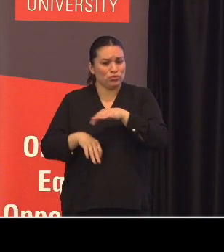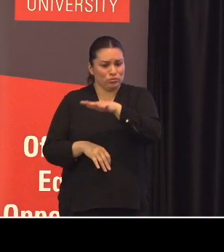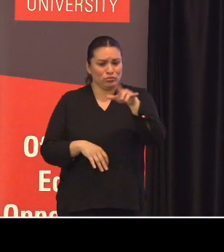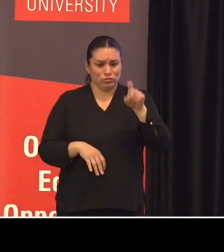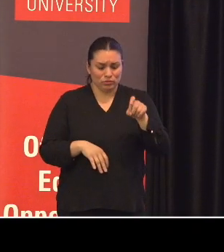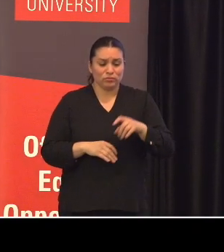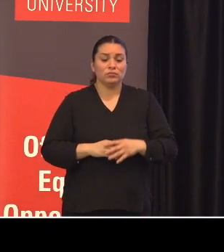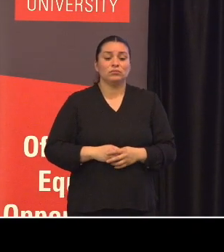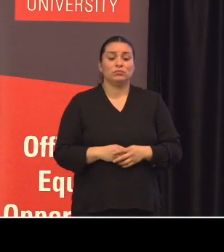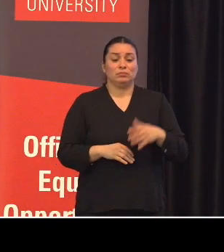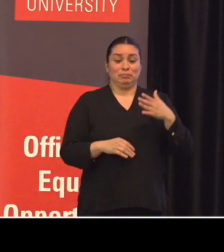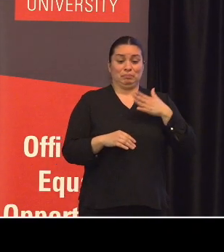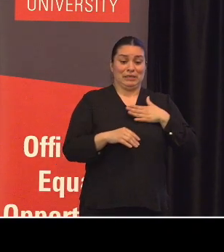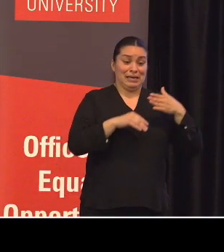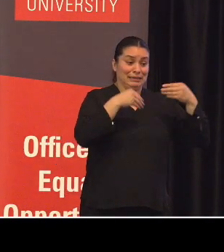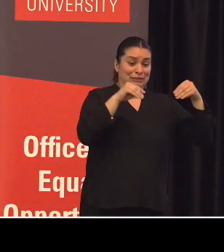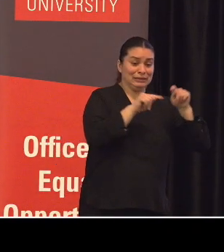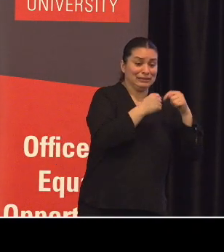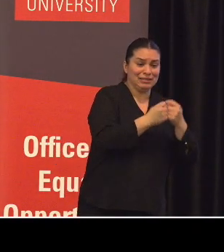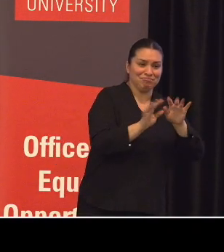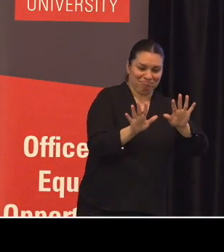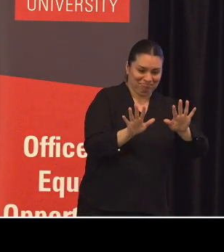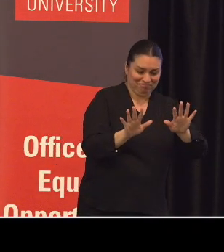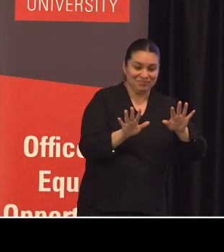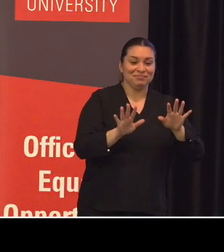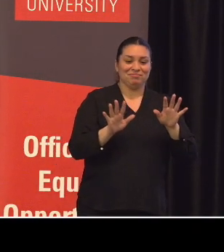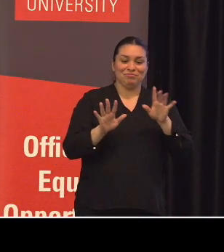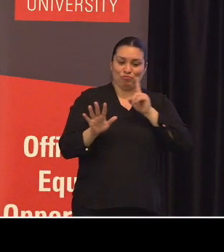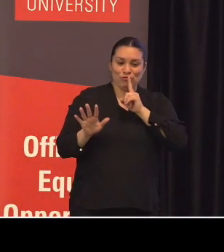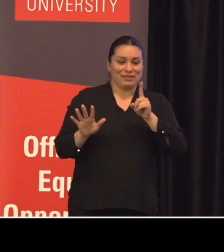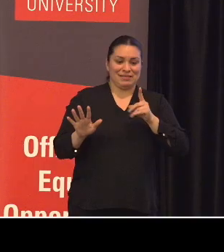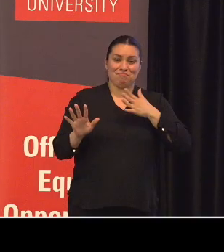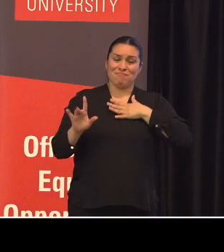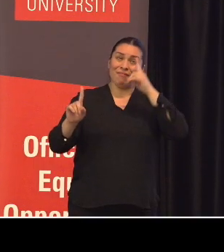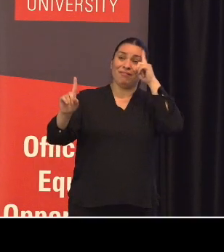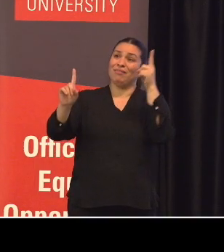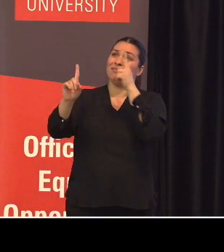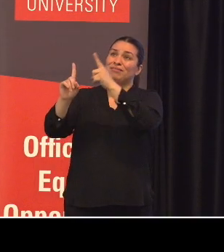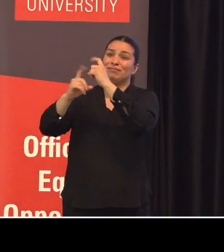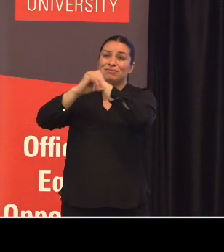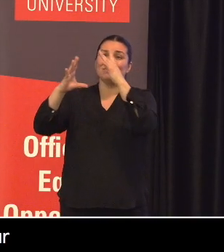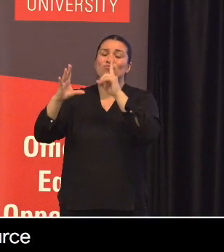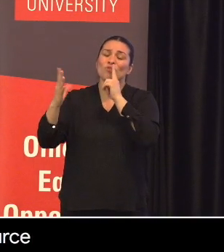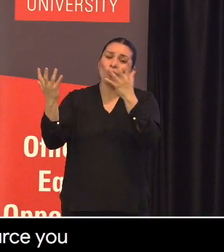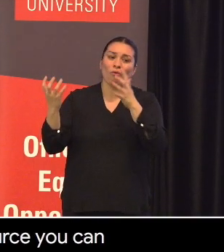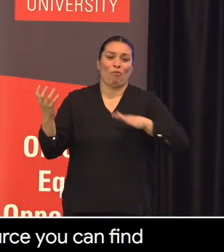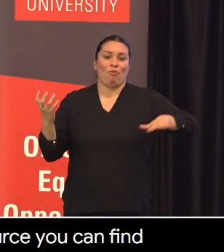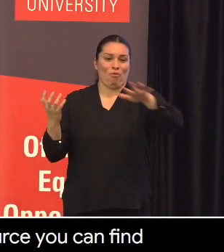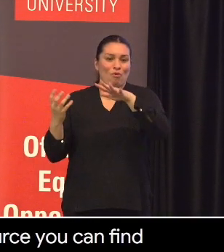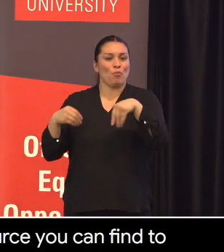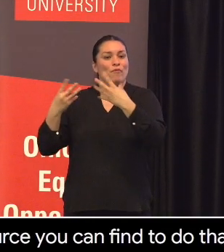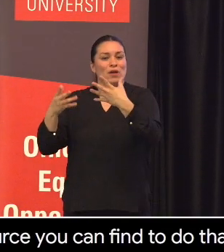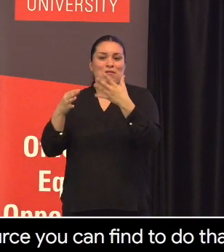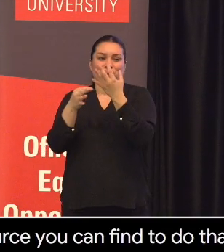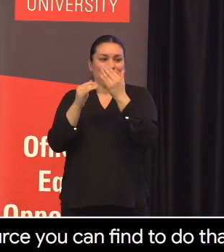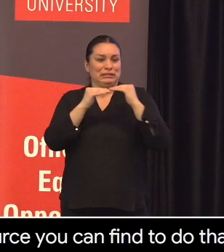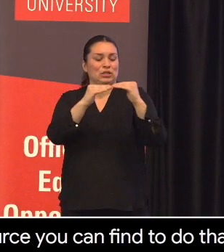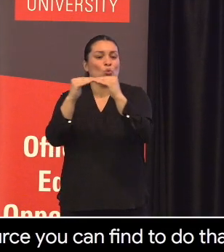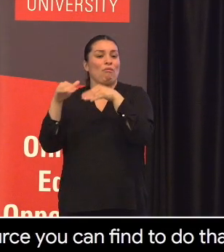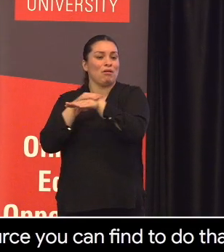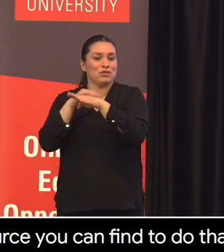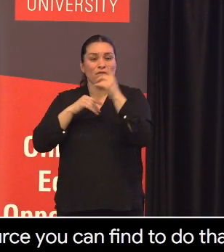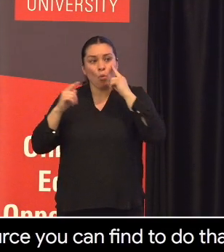sales. Frankly, I just want it to be accessible. That's all I care about. Whatever resource you can find to do that, use